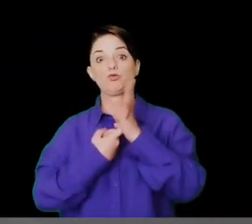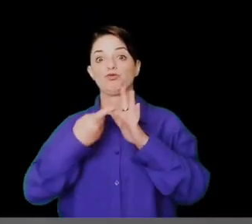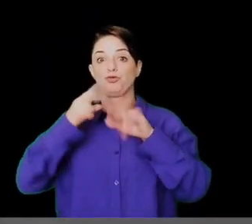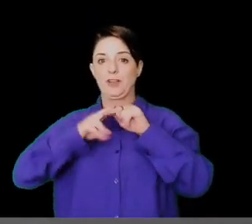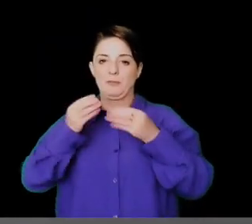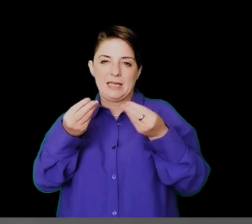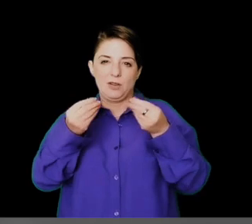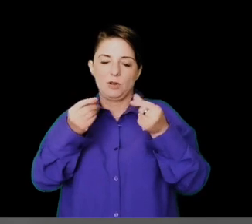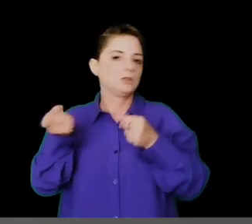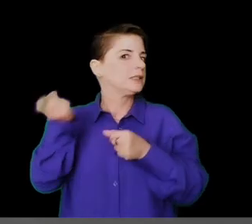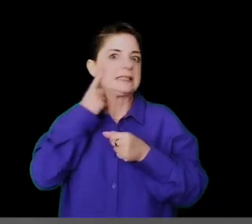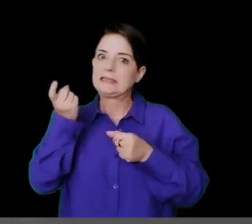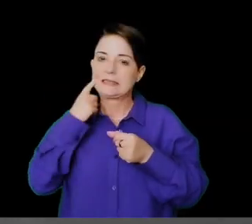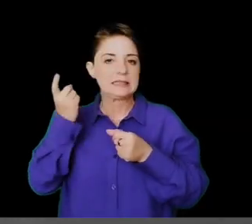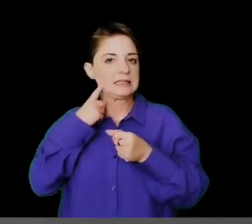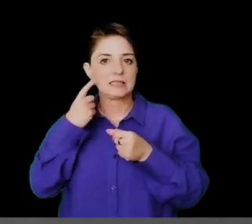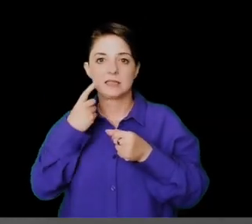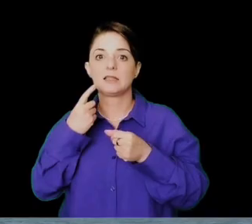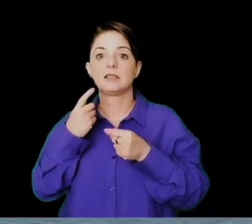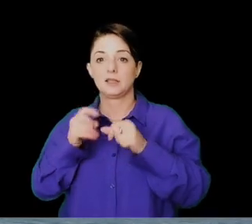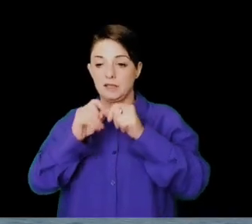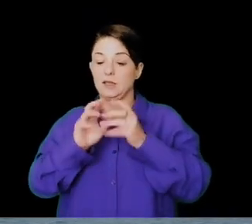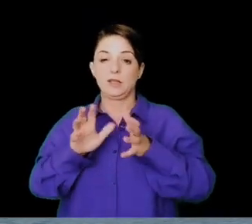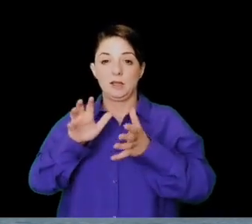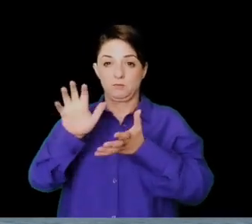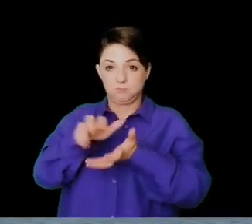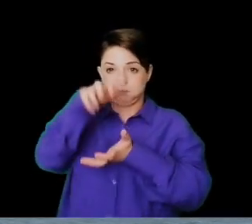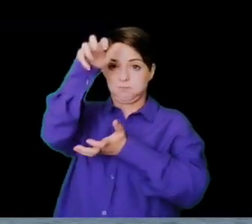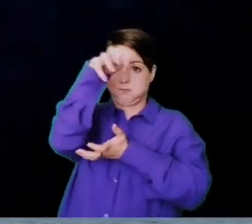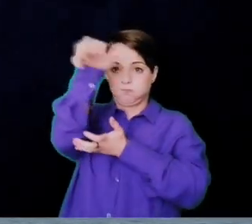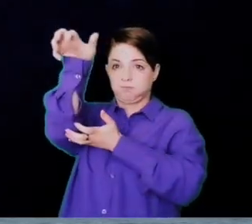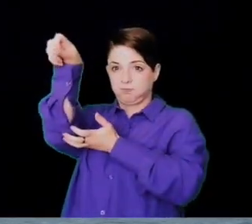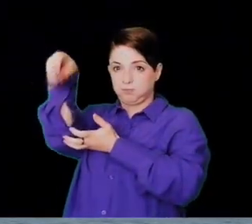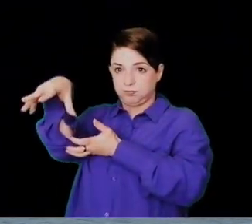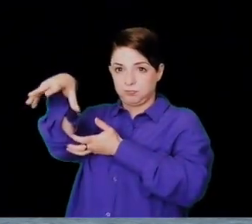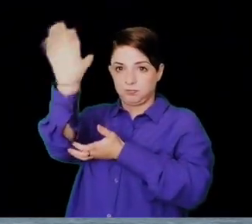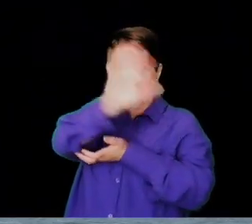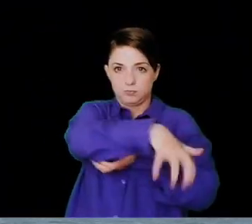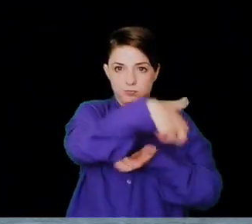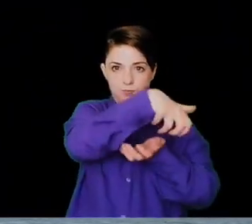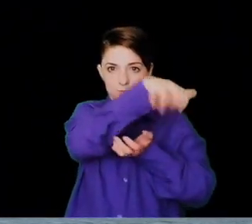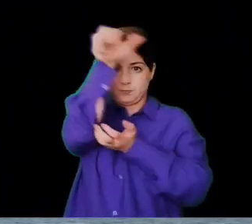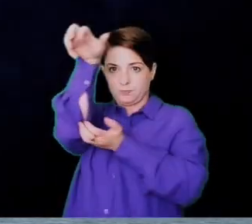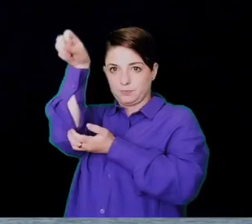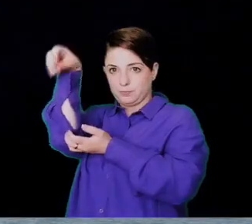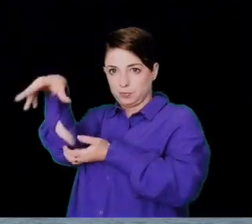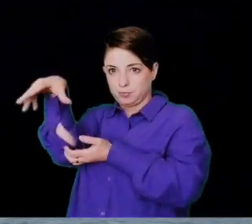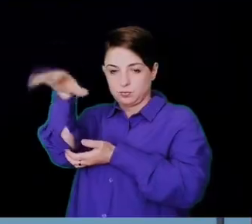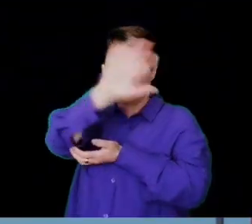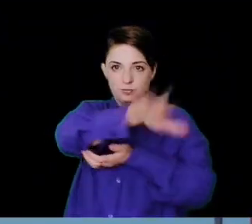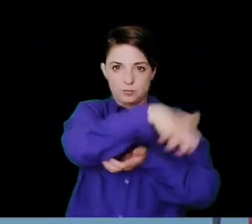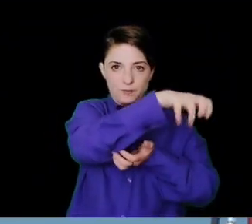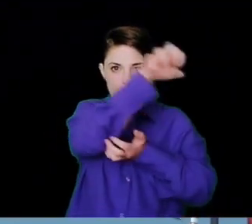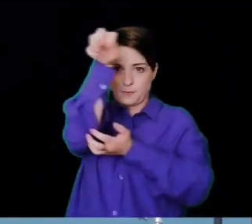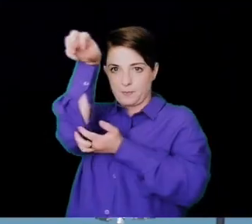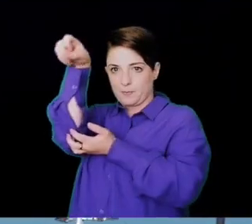Depositing this new reef material is no simple task. A huge floating excavator is ready to carefully lift and drop the shell and